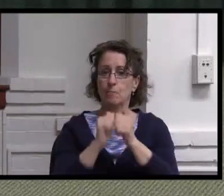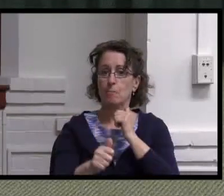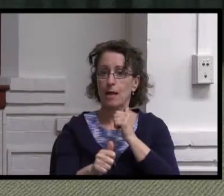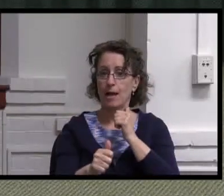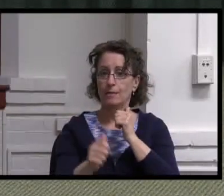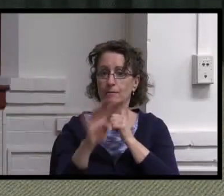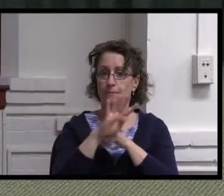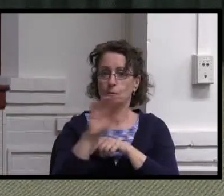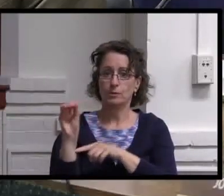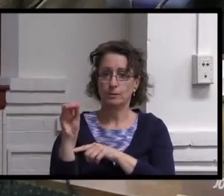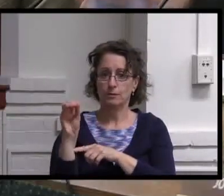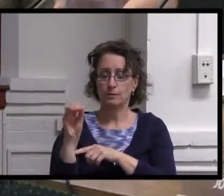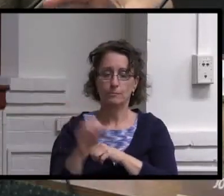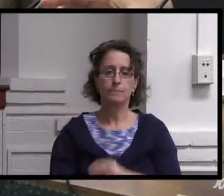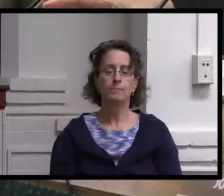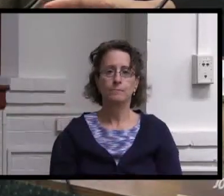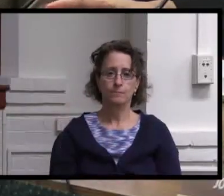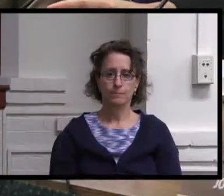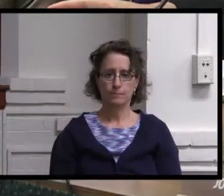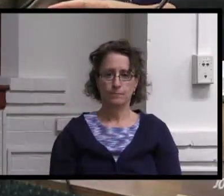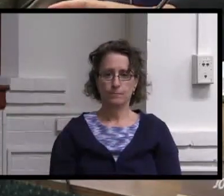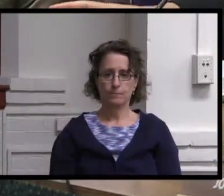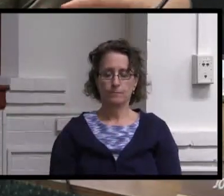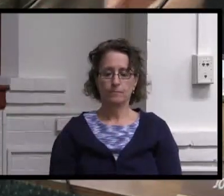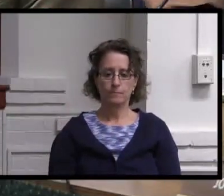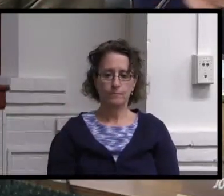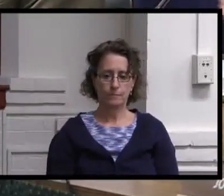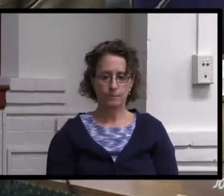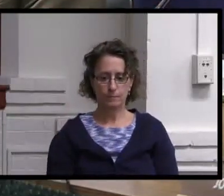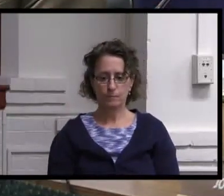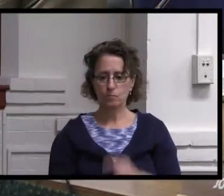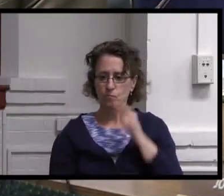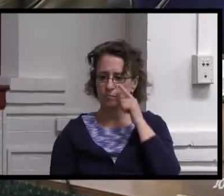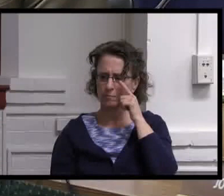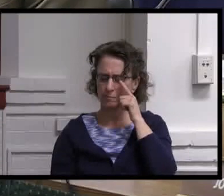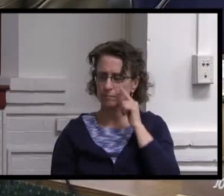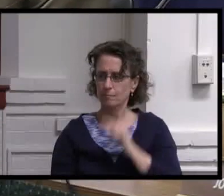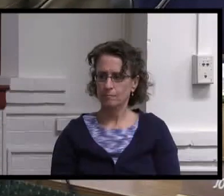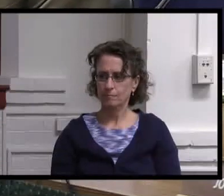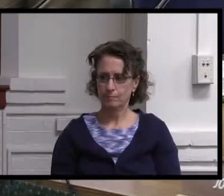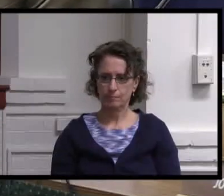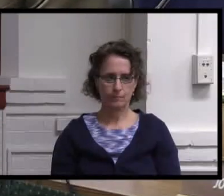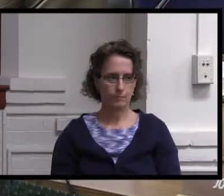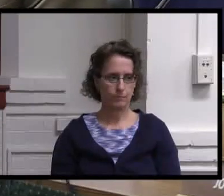4-0. Next up is